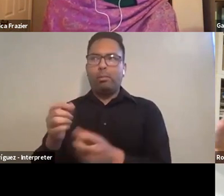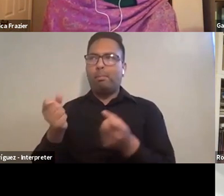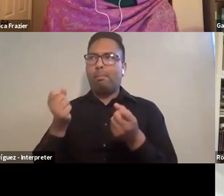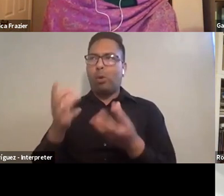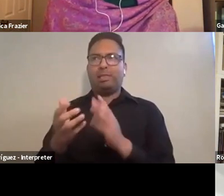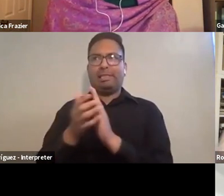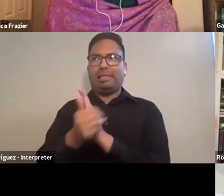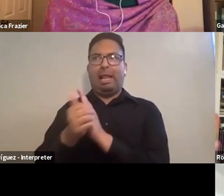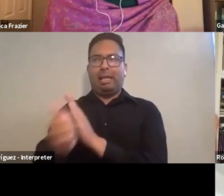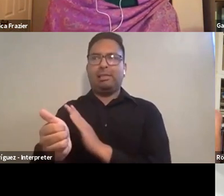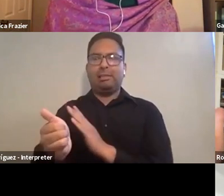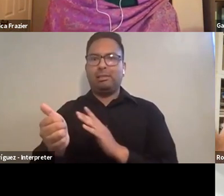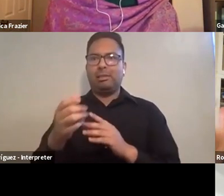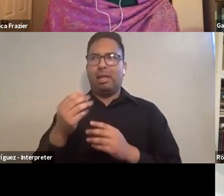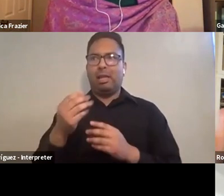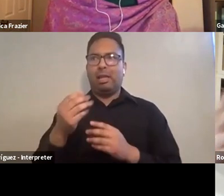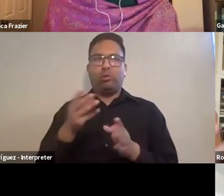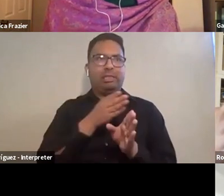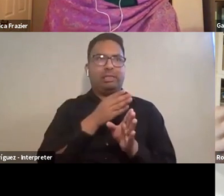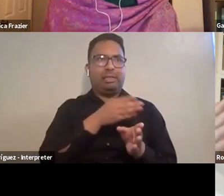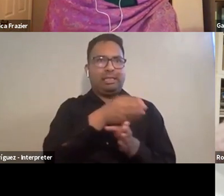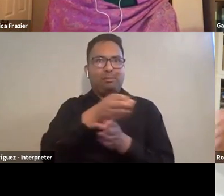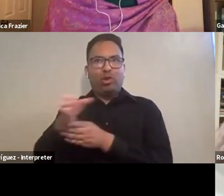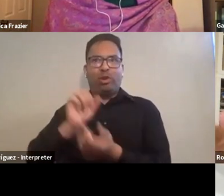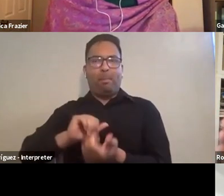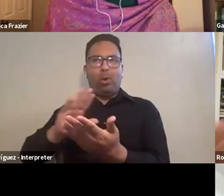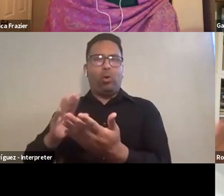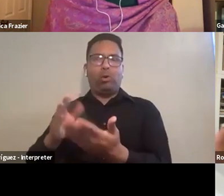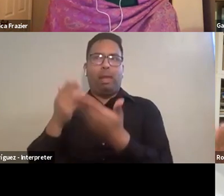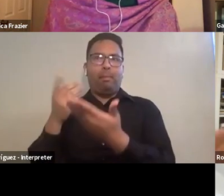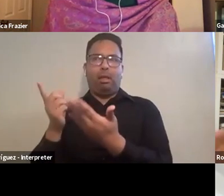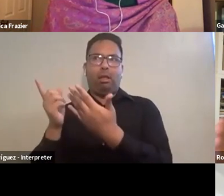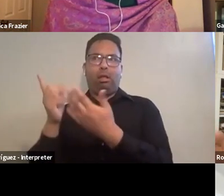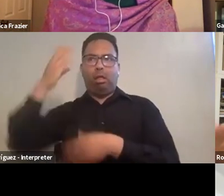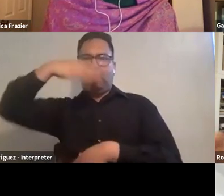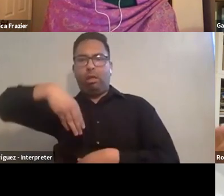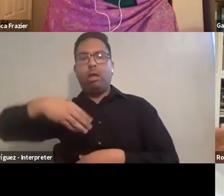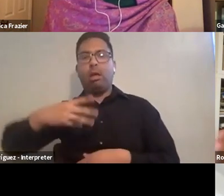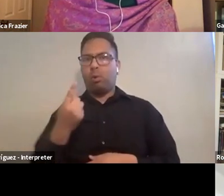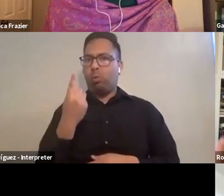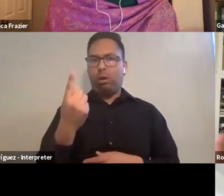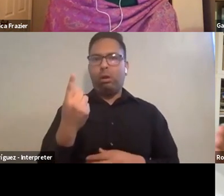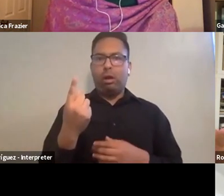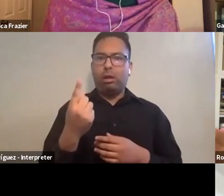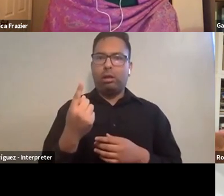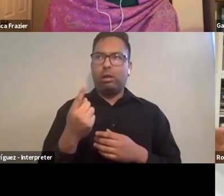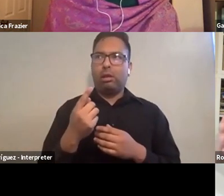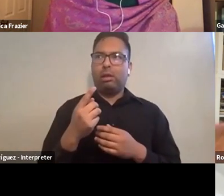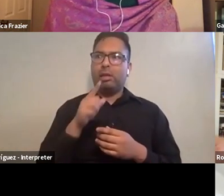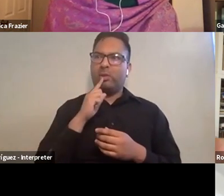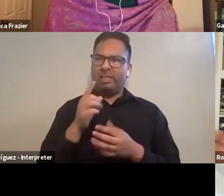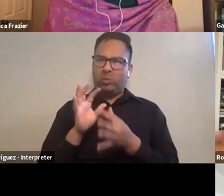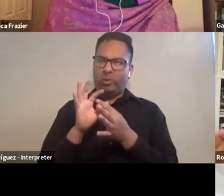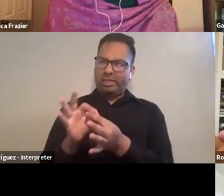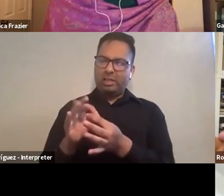multi-talents and multidisciplinary approach is that I think one of the threads that really unites all her work is really she's